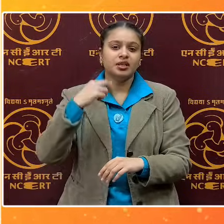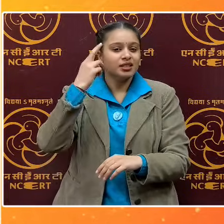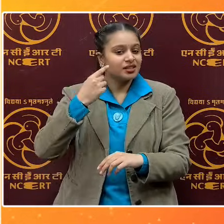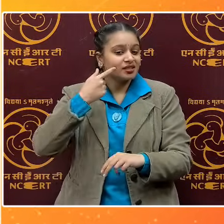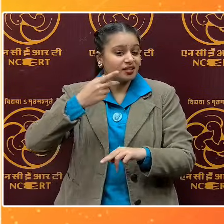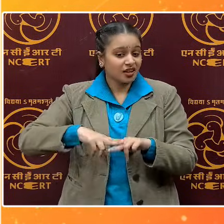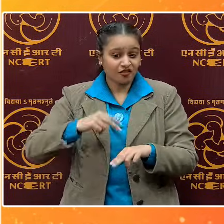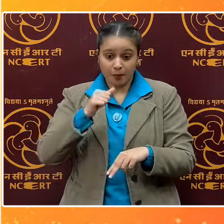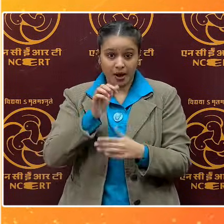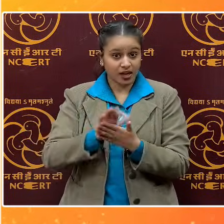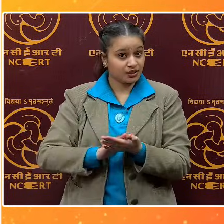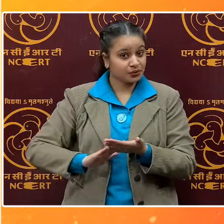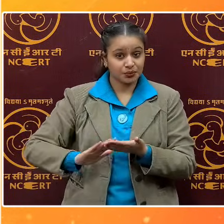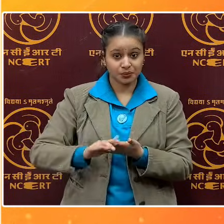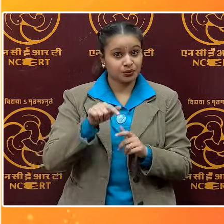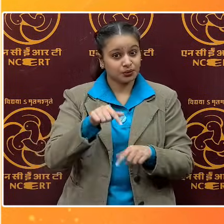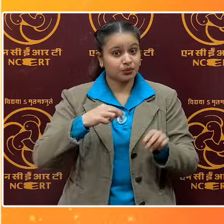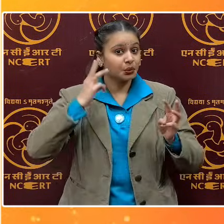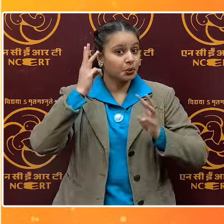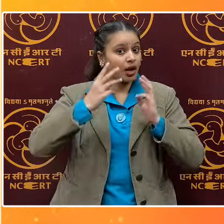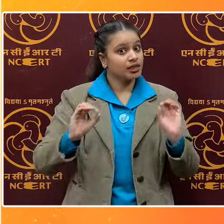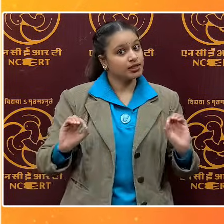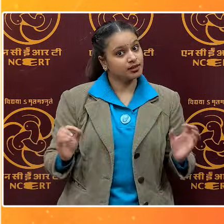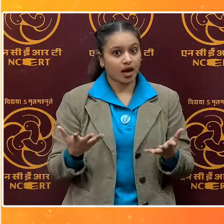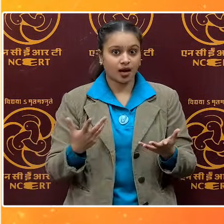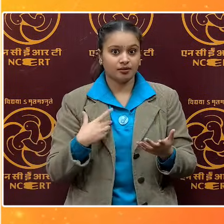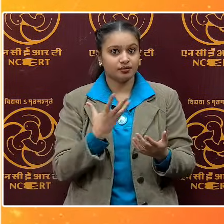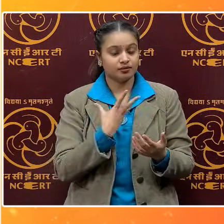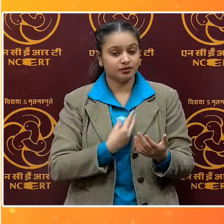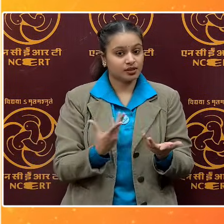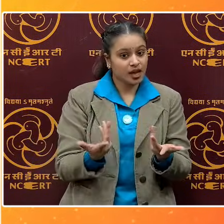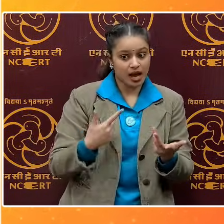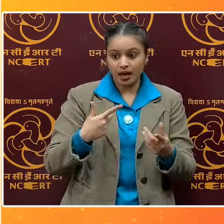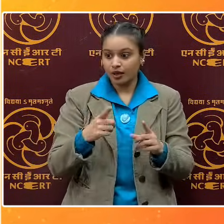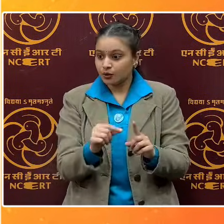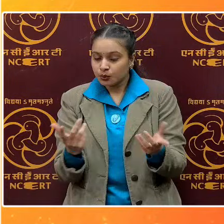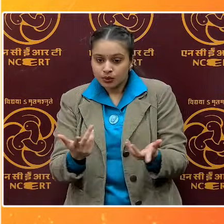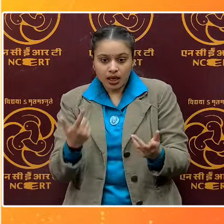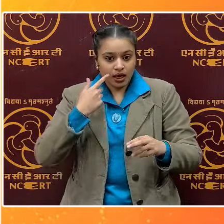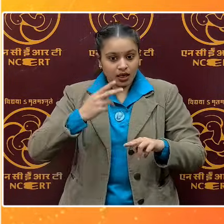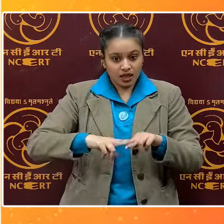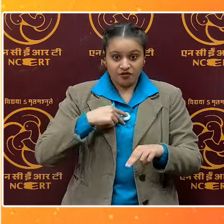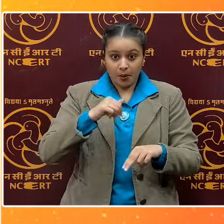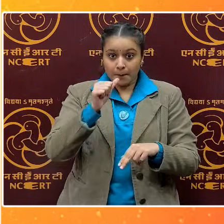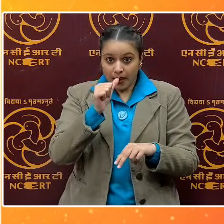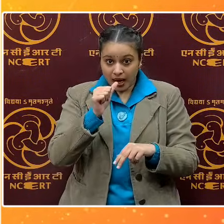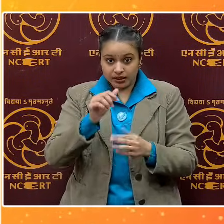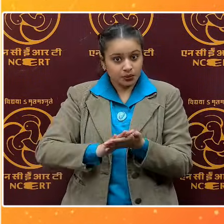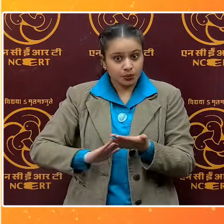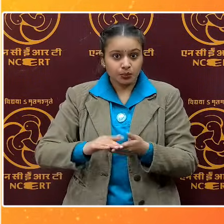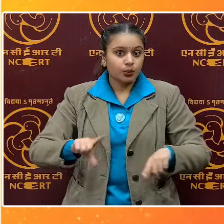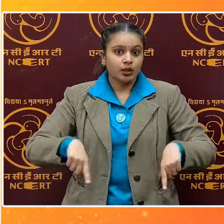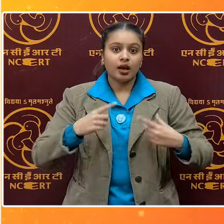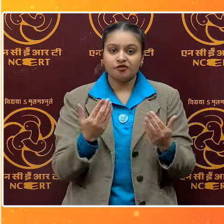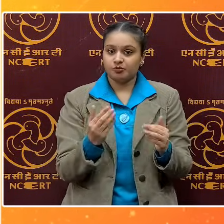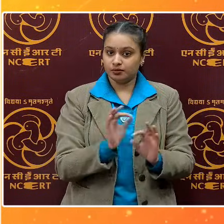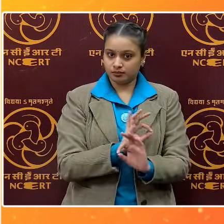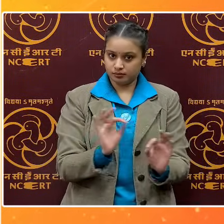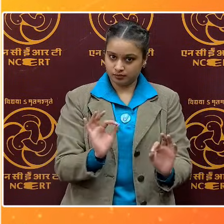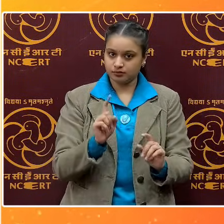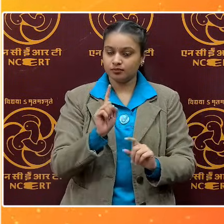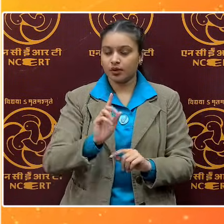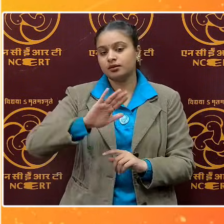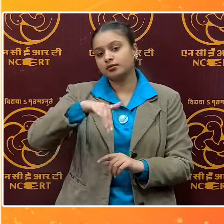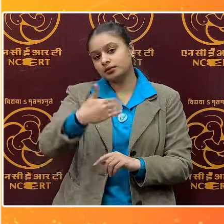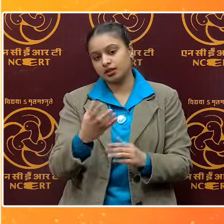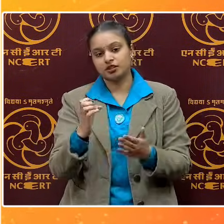not there, you feel worried, you get upset, you don't know what to do. No It's a life totally, exists without water. No life exists without water. But before moving on